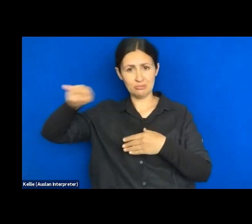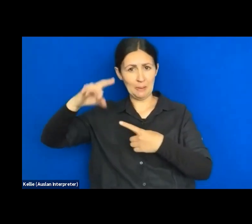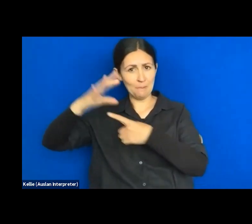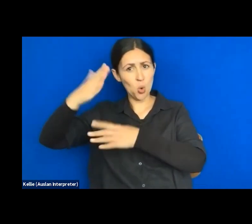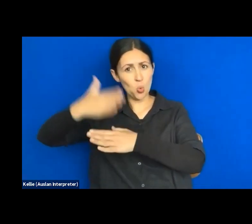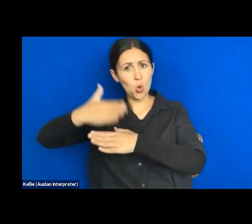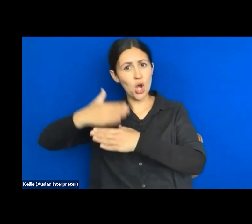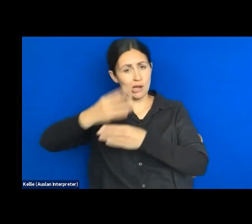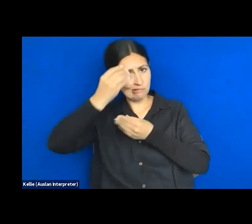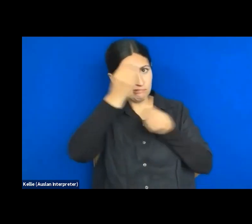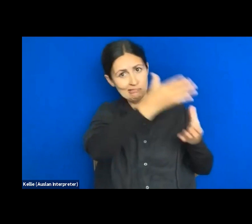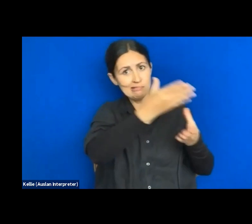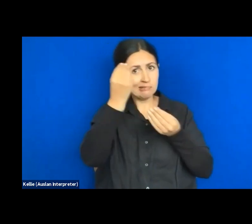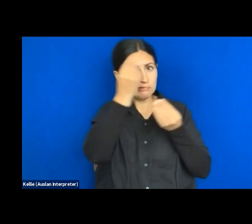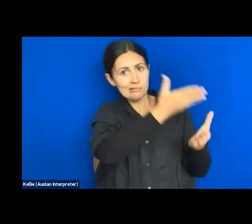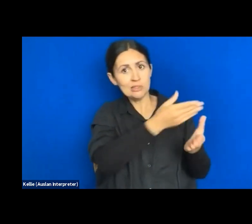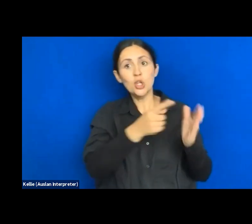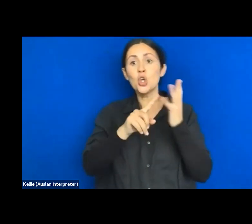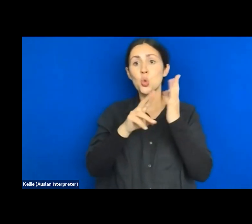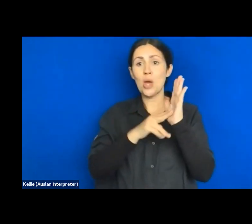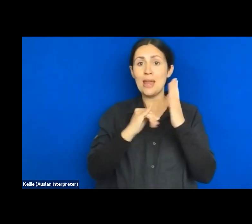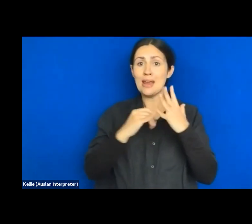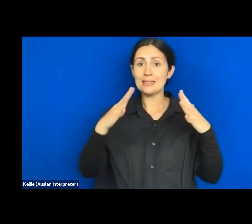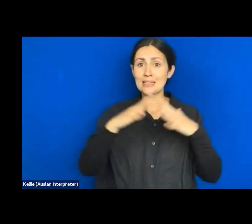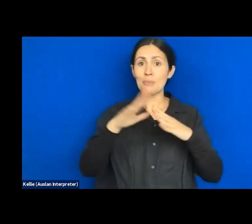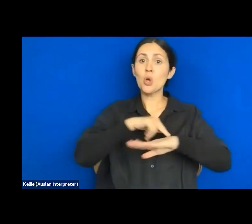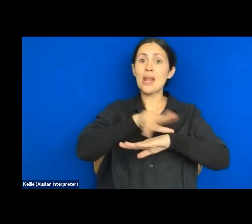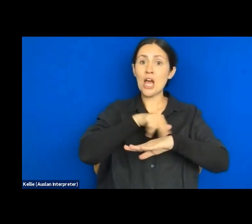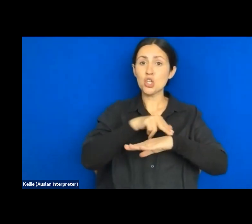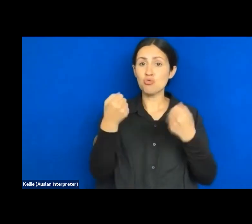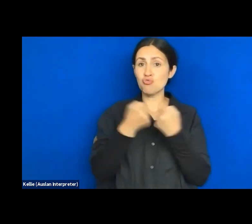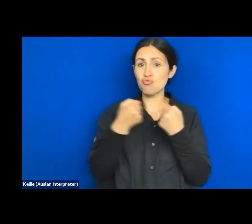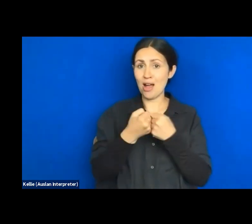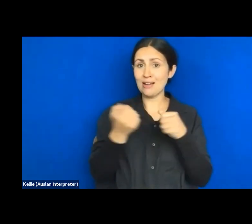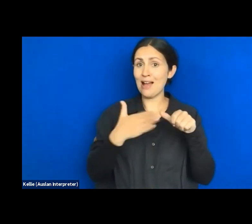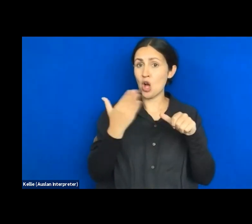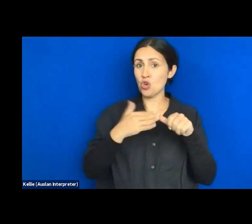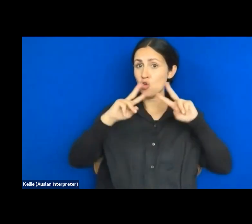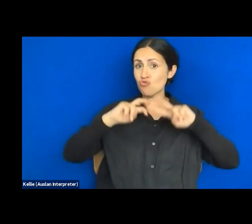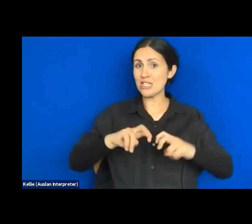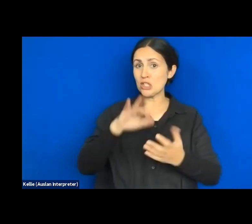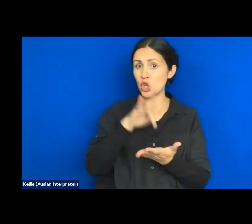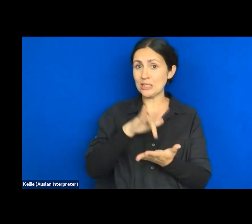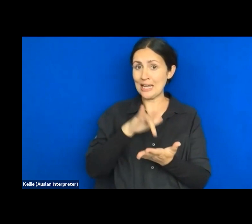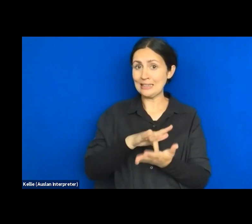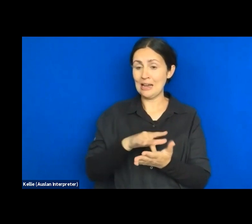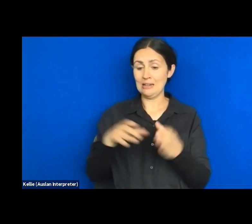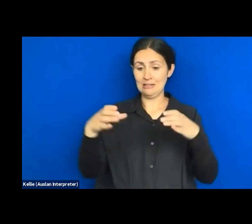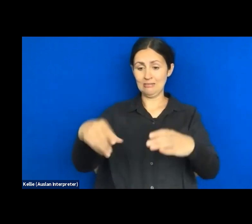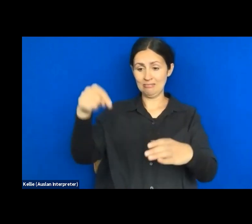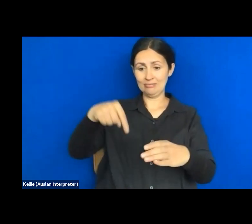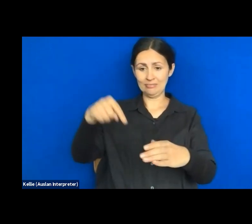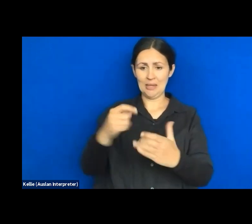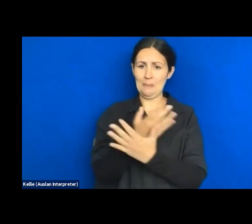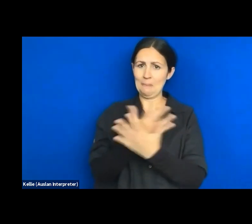UNSW's National Drug and Alcohol Research Centre, NDARC, not only has some of the world's leading experts